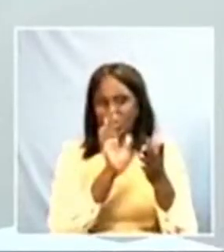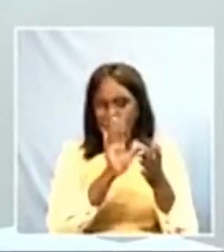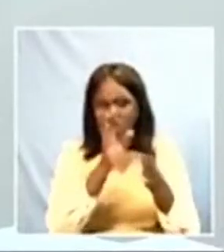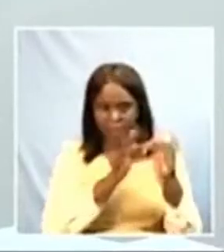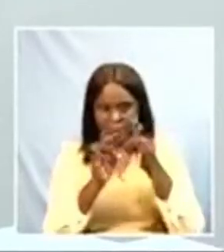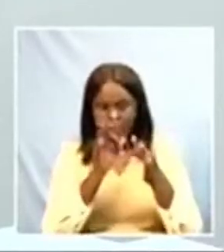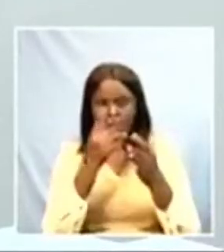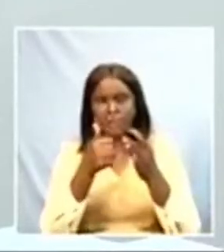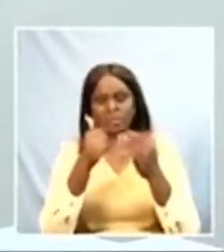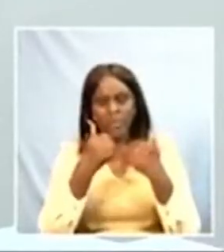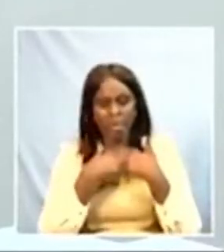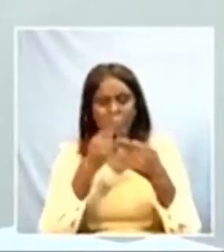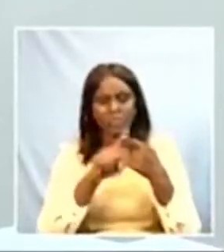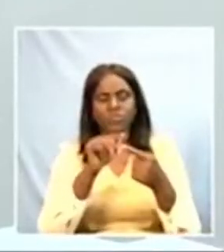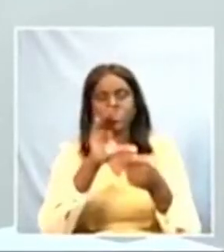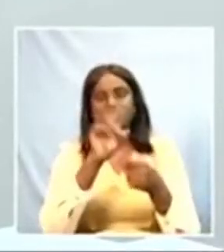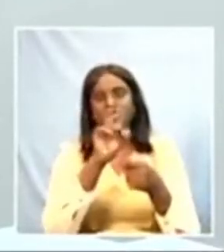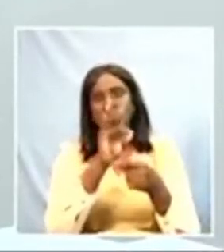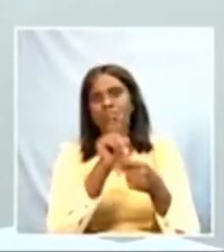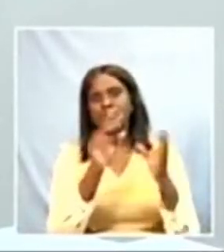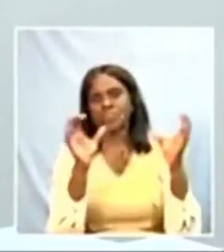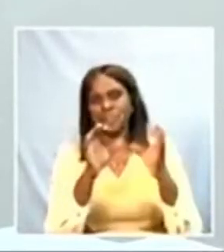justification that you took to the CDF committee?